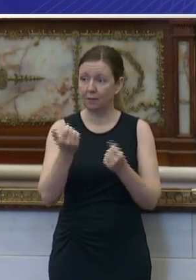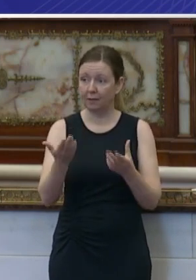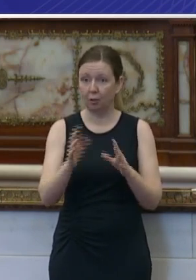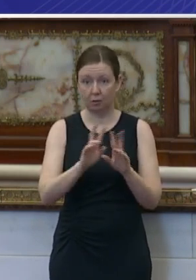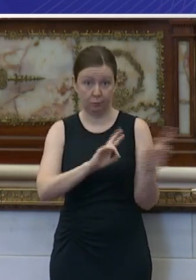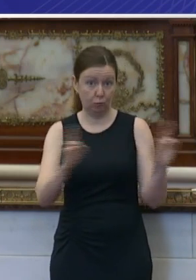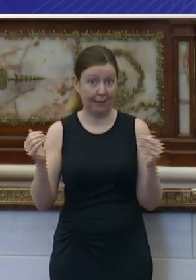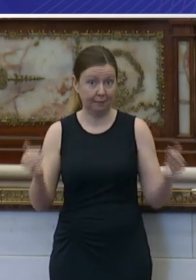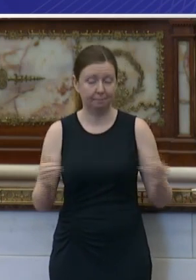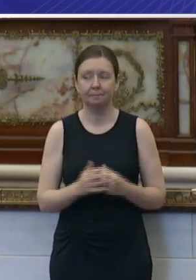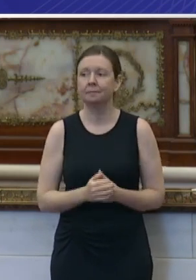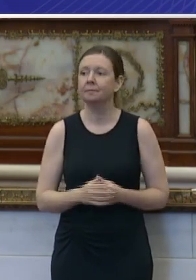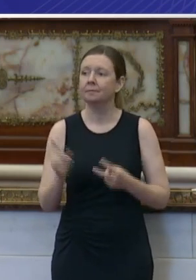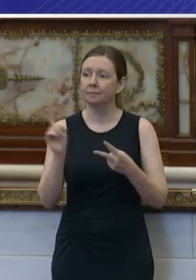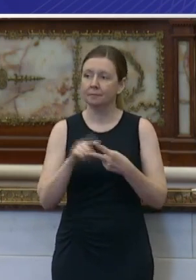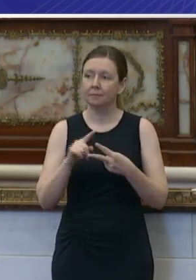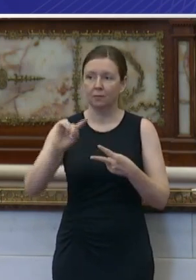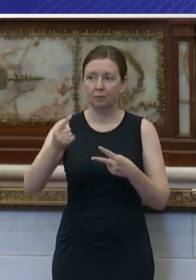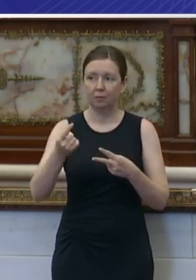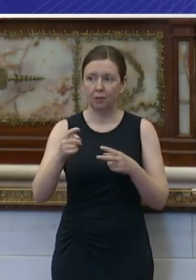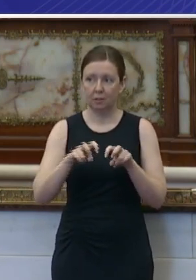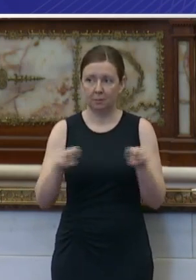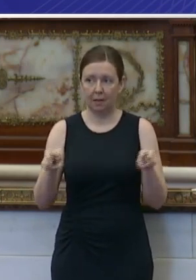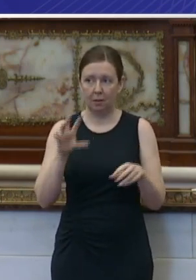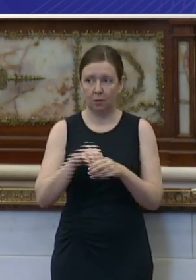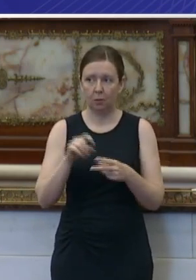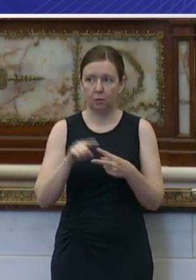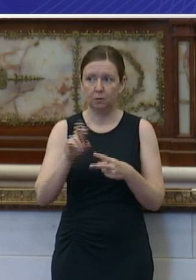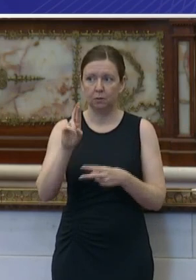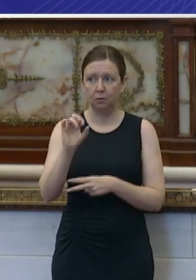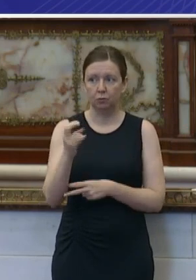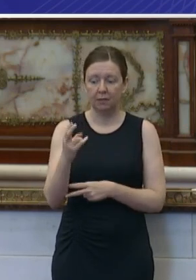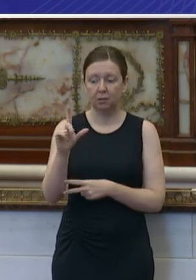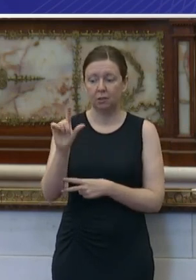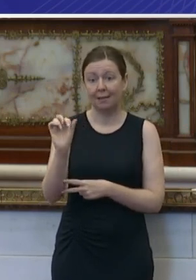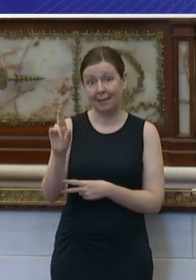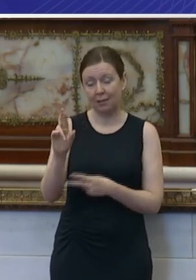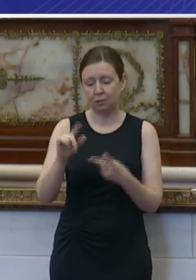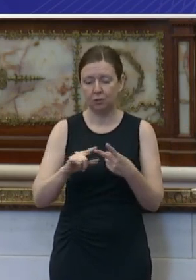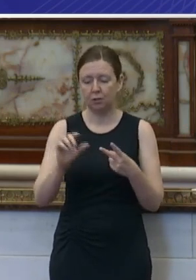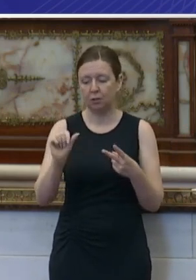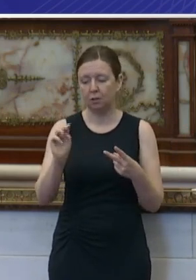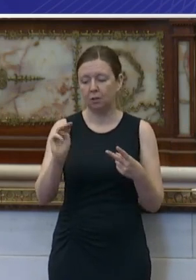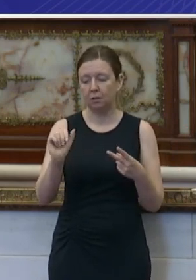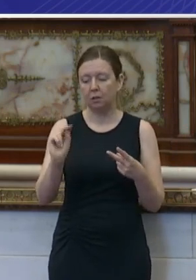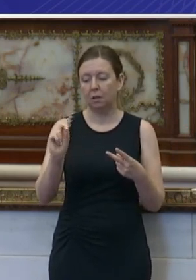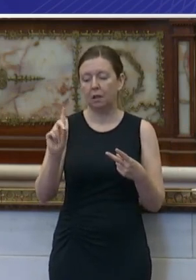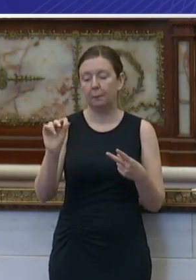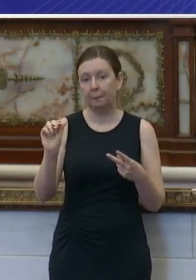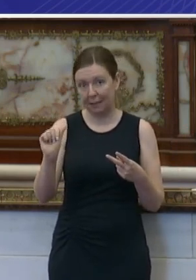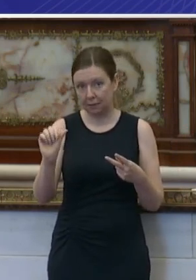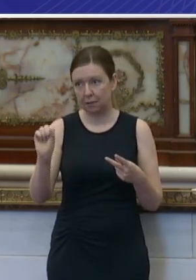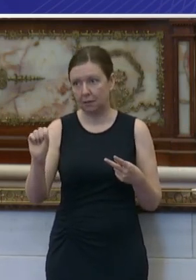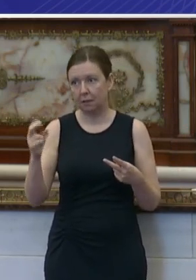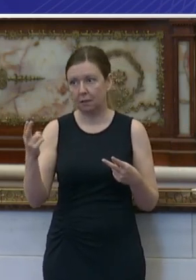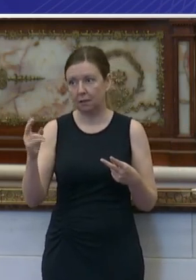queue. The first panel includes Rich Laser and Amanda Shimko.